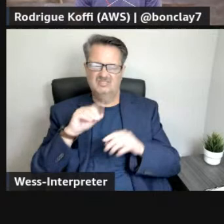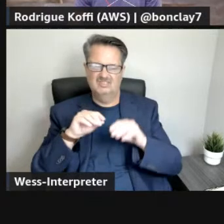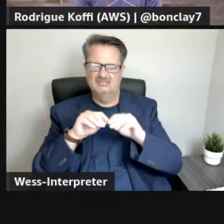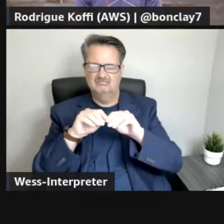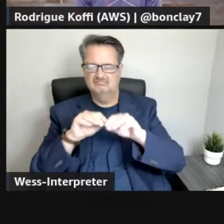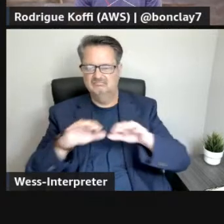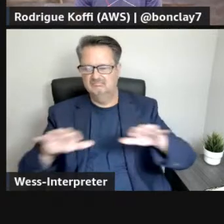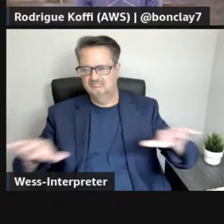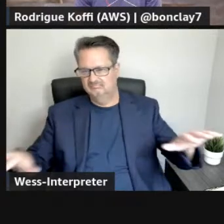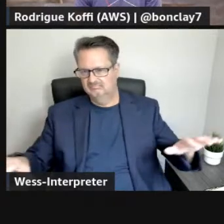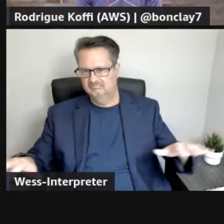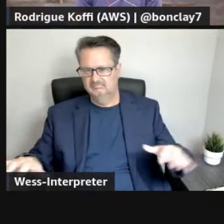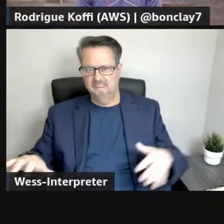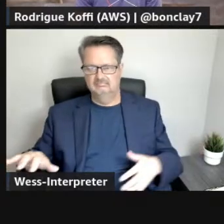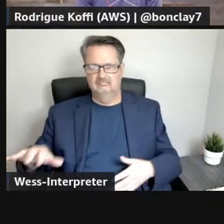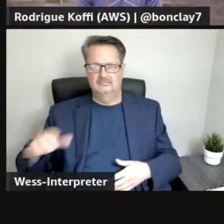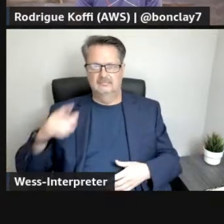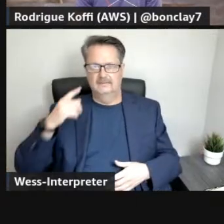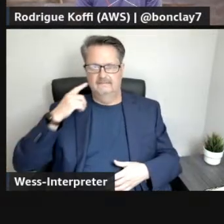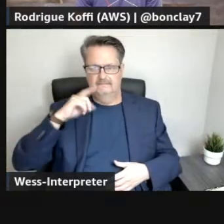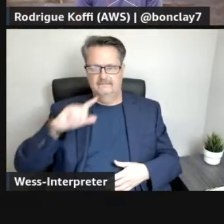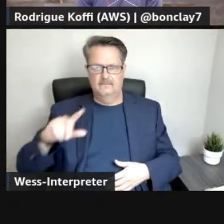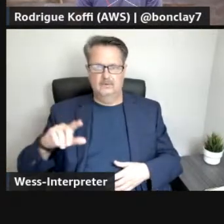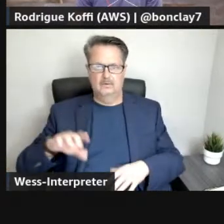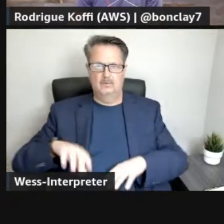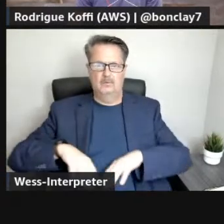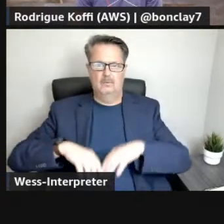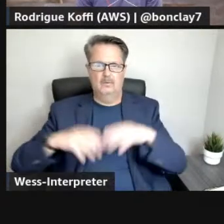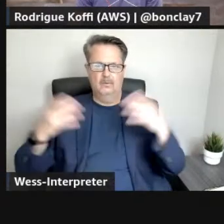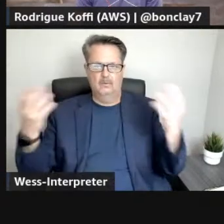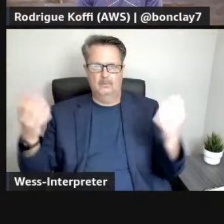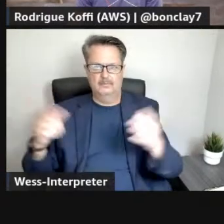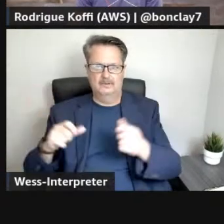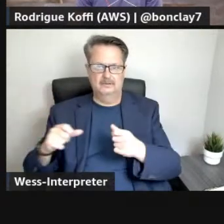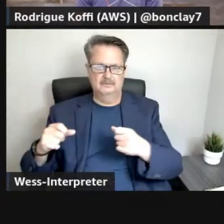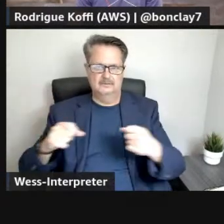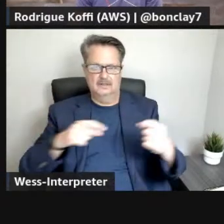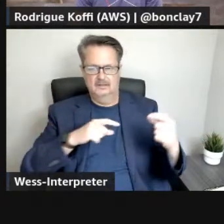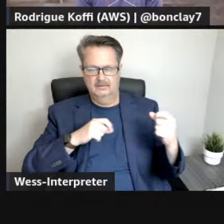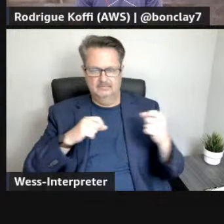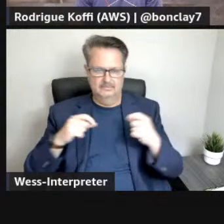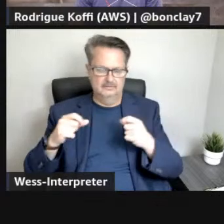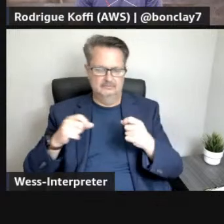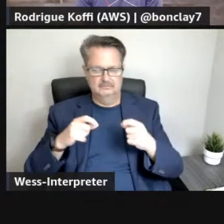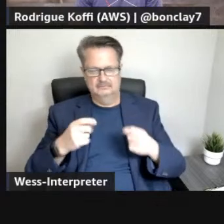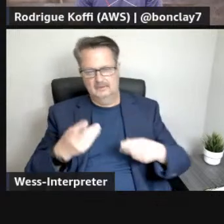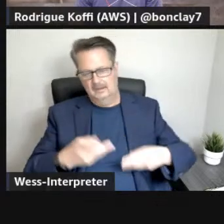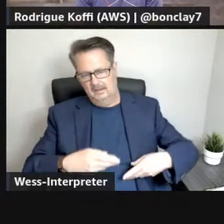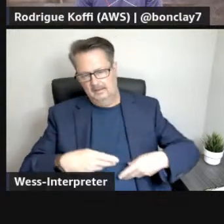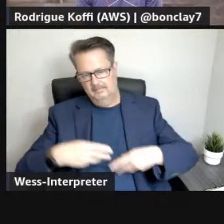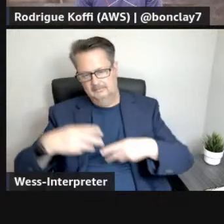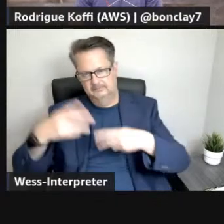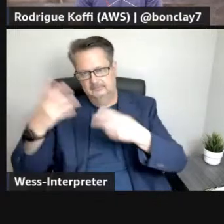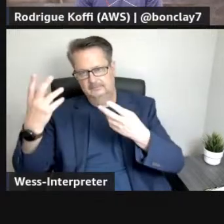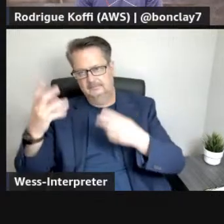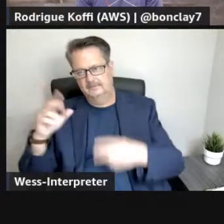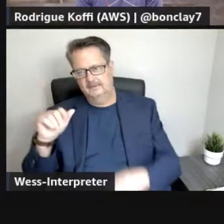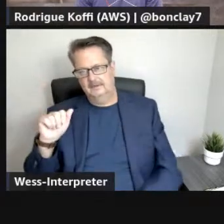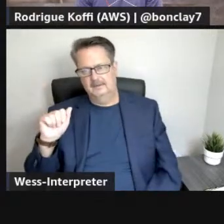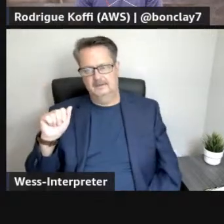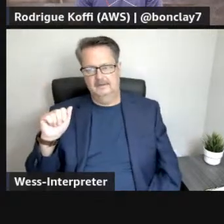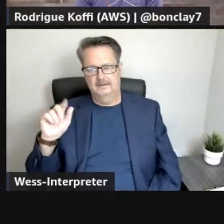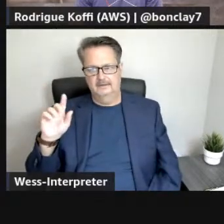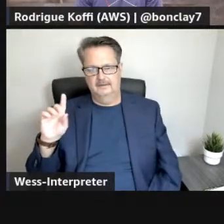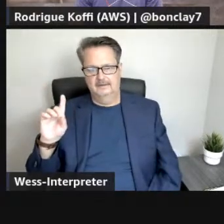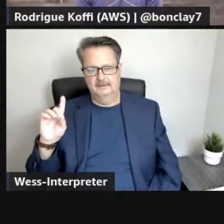collector. So every single line of code that we write upstream goes to the upstream OpenTelemetry contrib repo or to